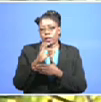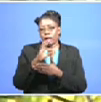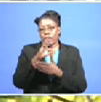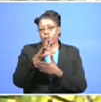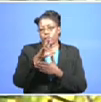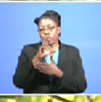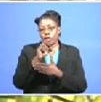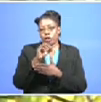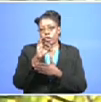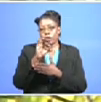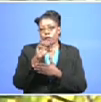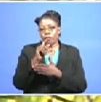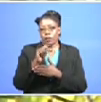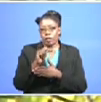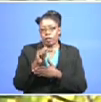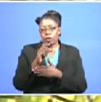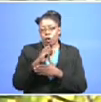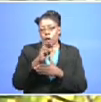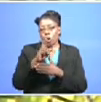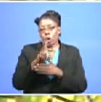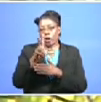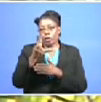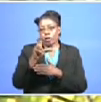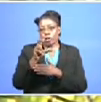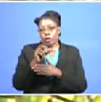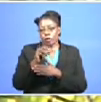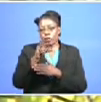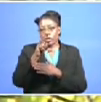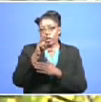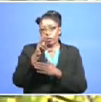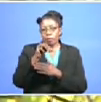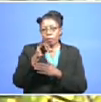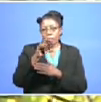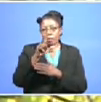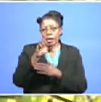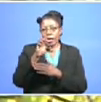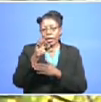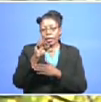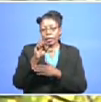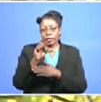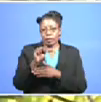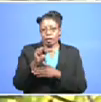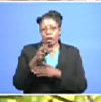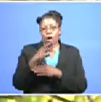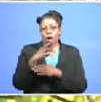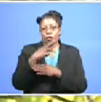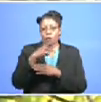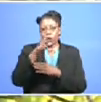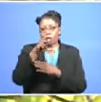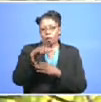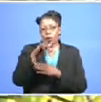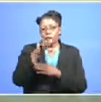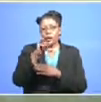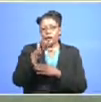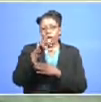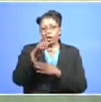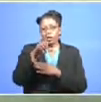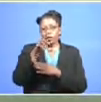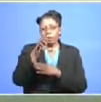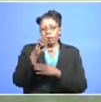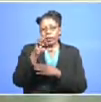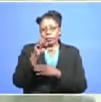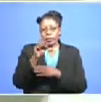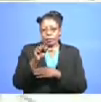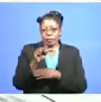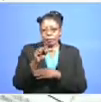161,130 feet, or 30 miles of water mains, and approximately 604 service connections. A site has